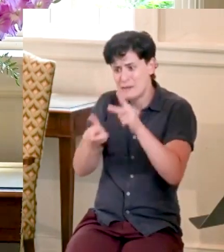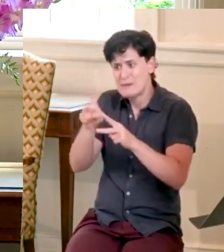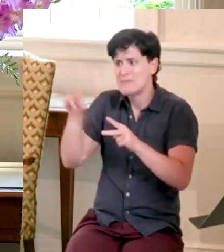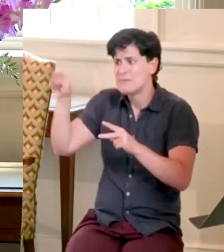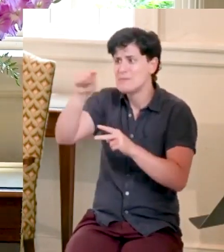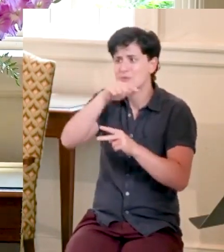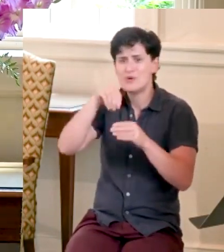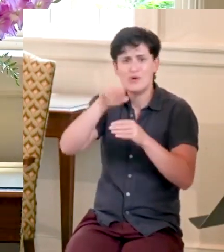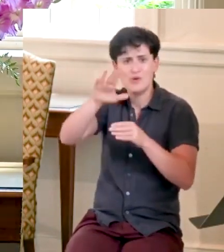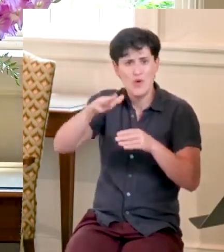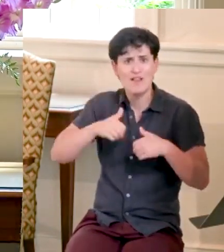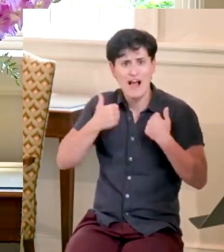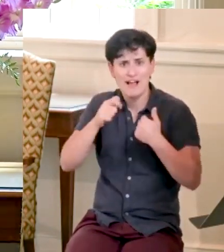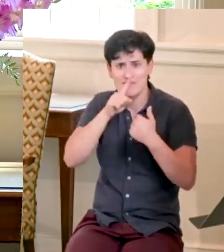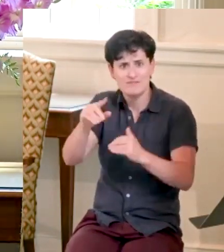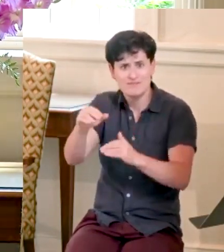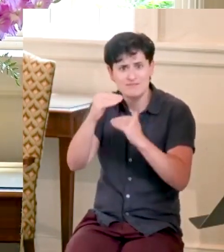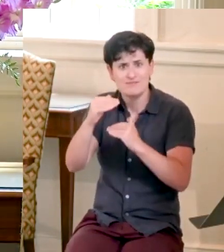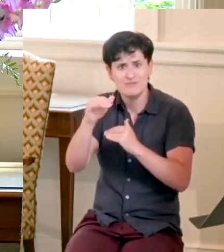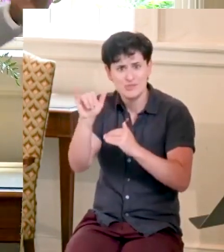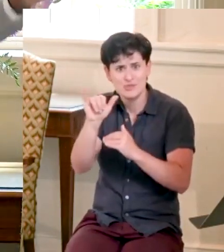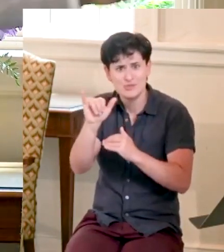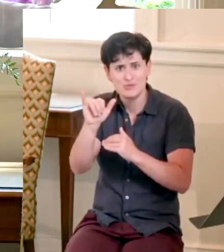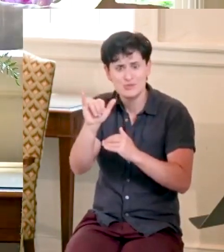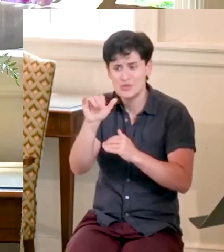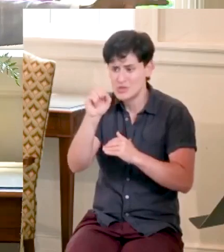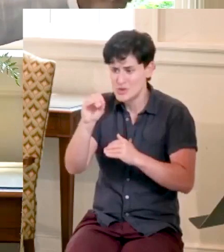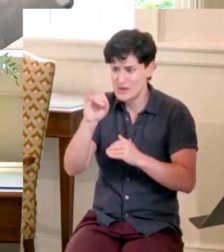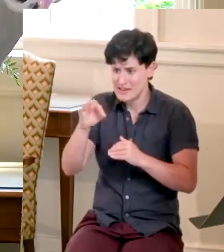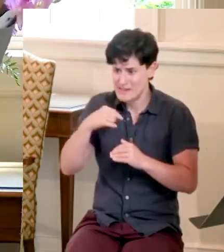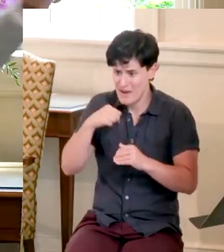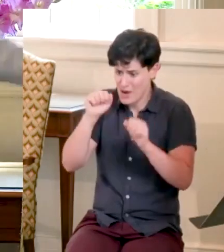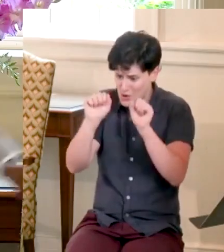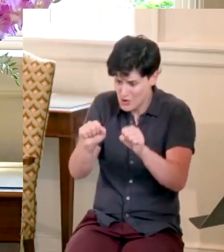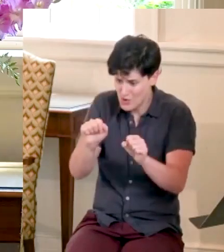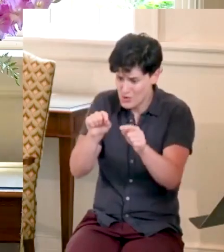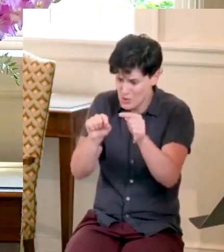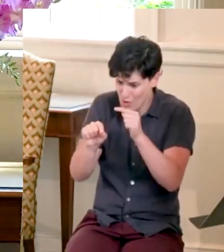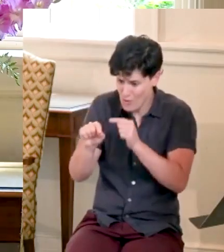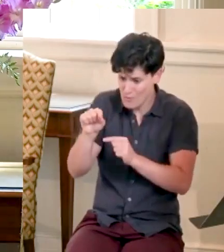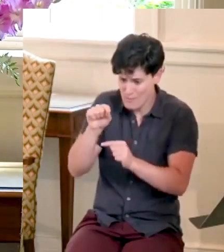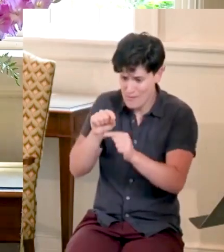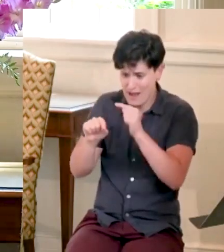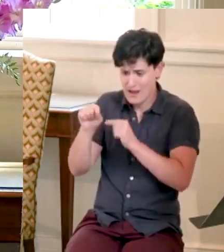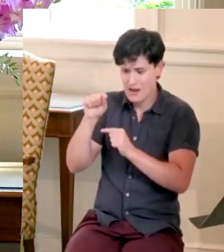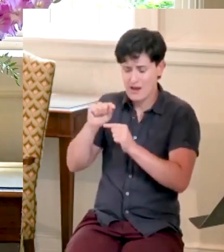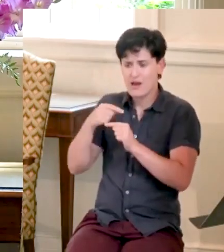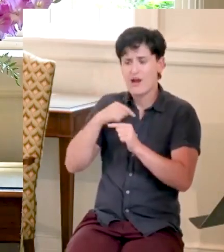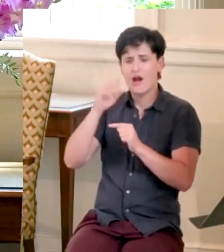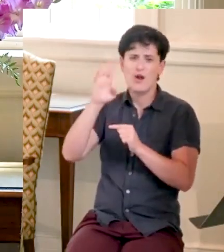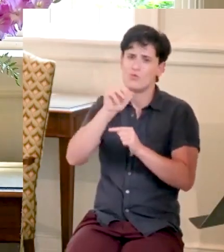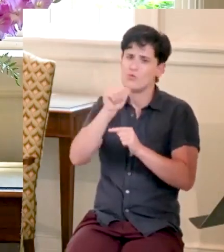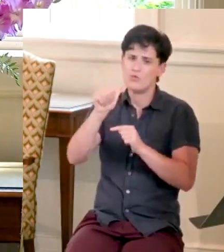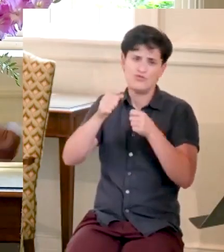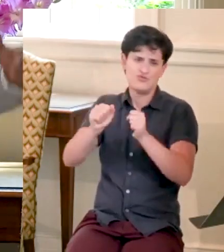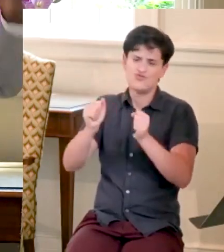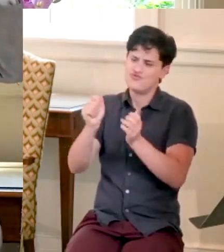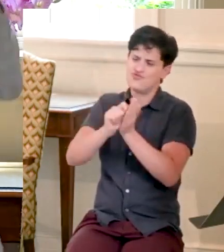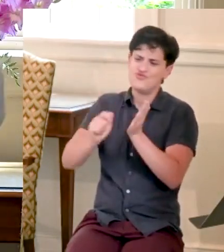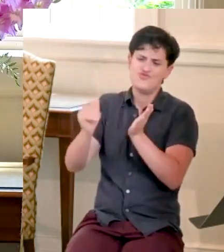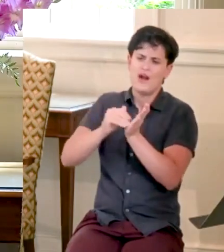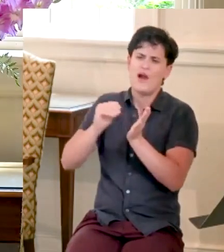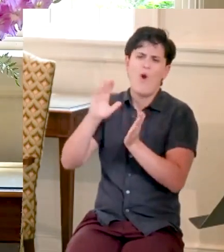too. So if I could go back, I wouldn't try to rewrite the whole story. I'd